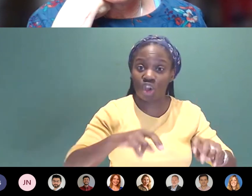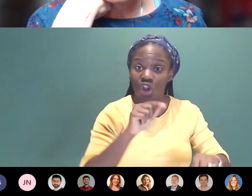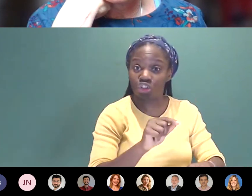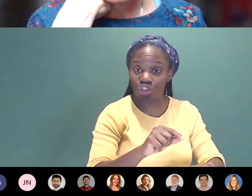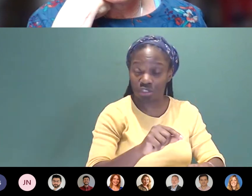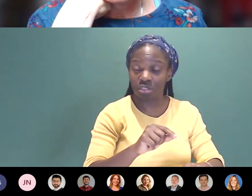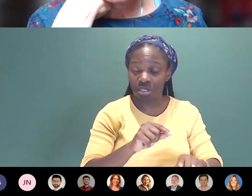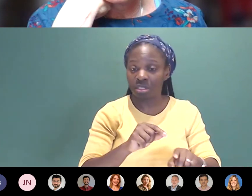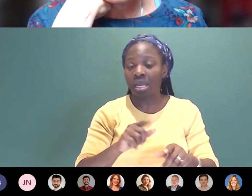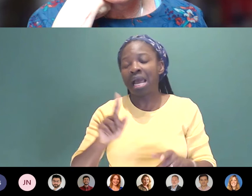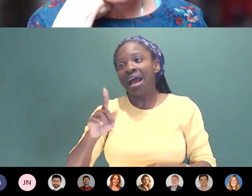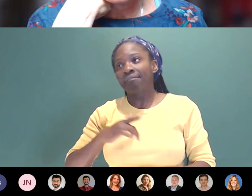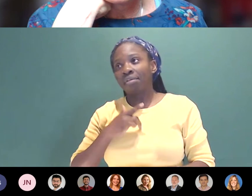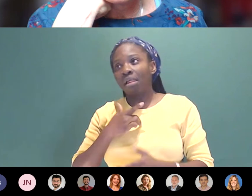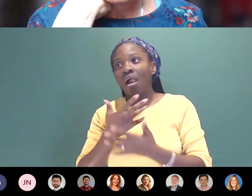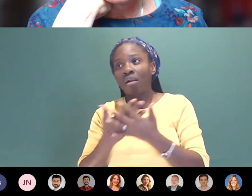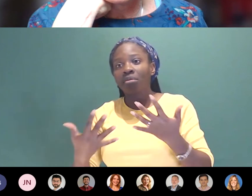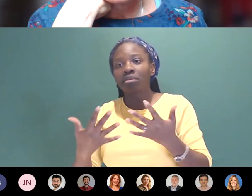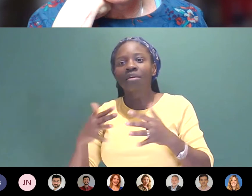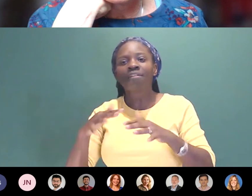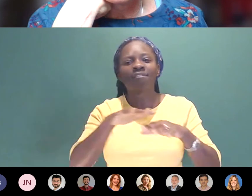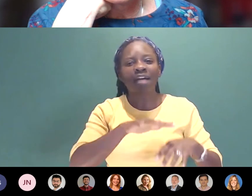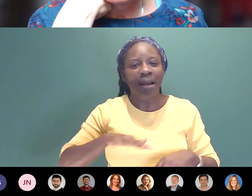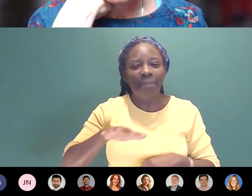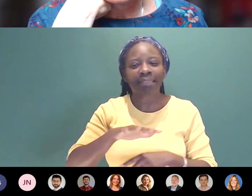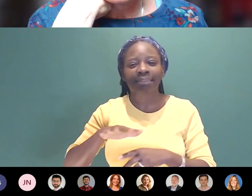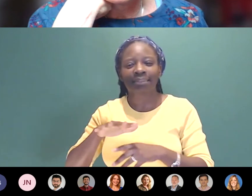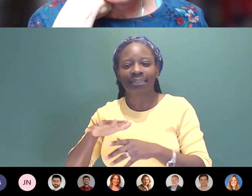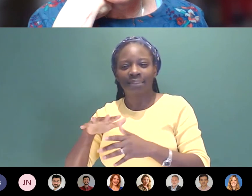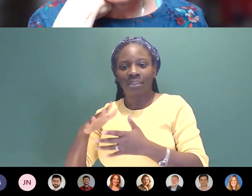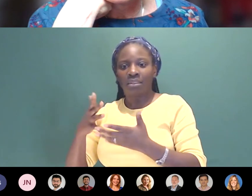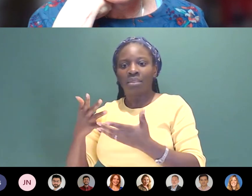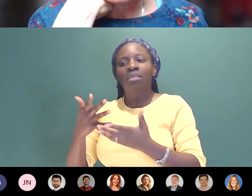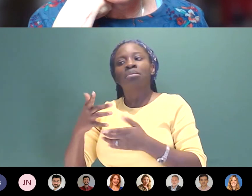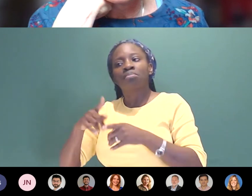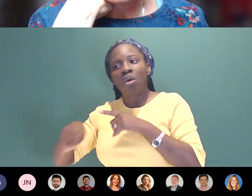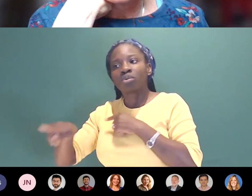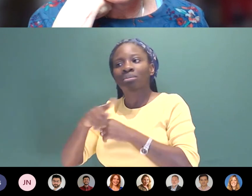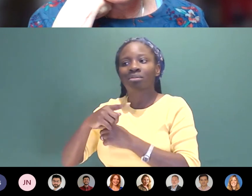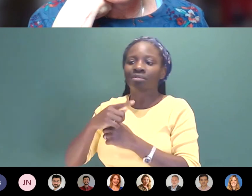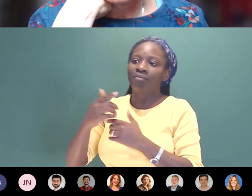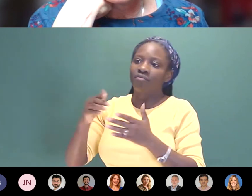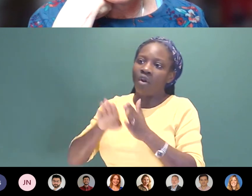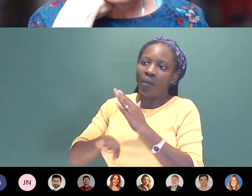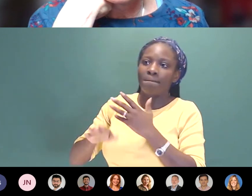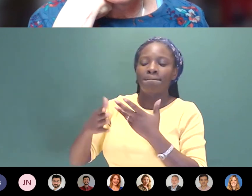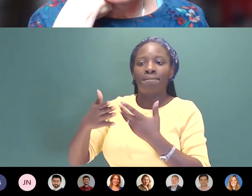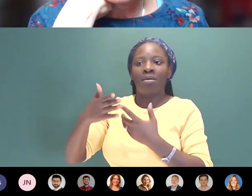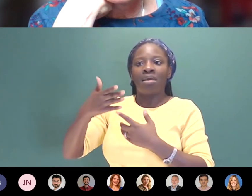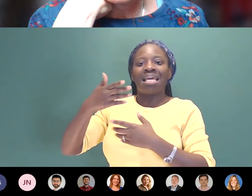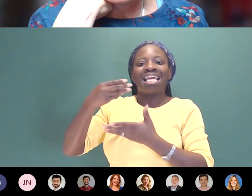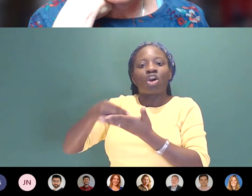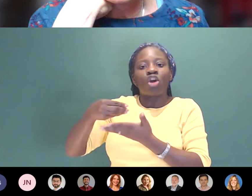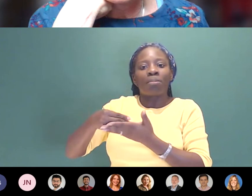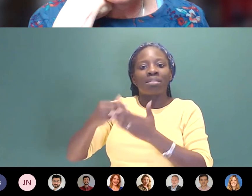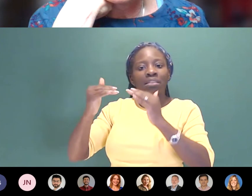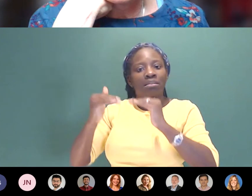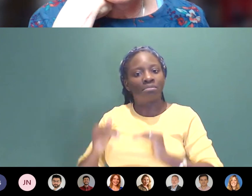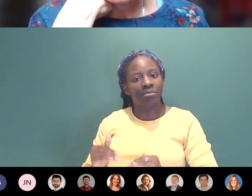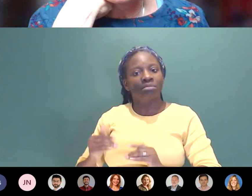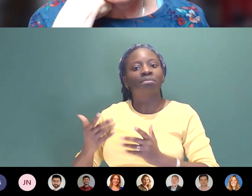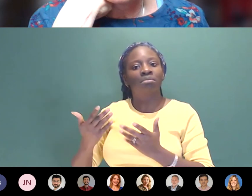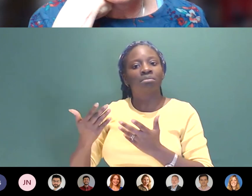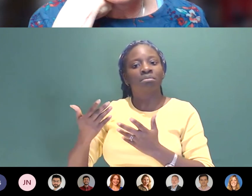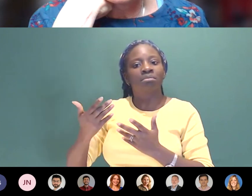of families of people with disabilities come from economically disadvantaged backgrounds, they might be less likely